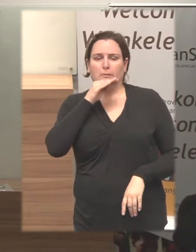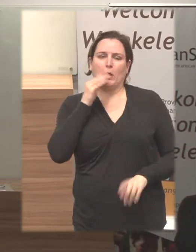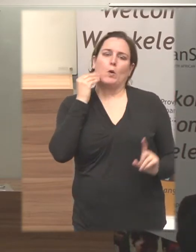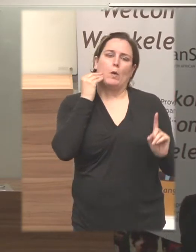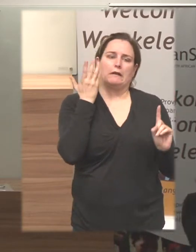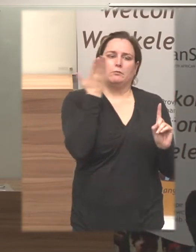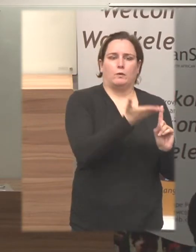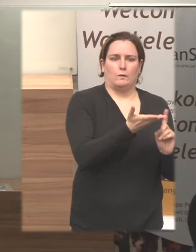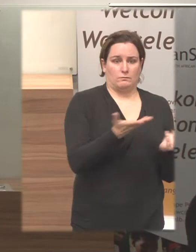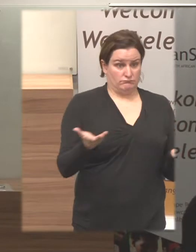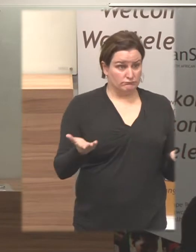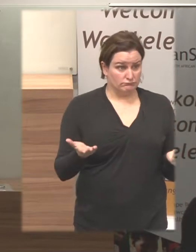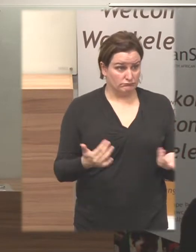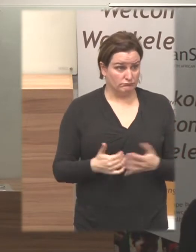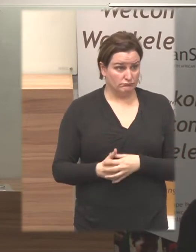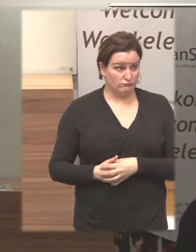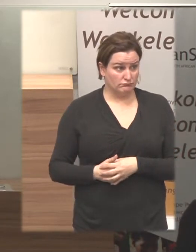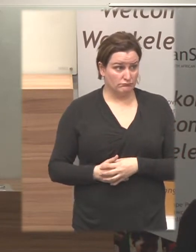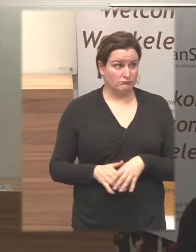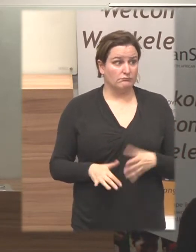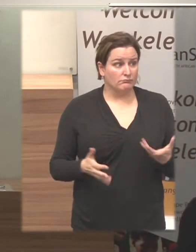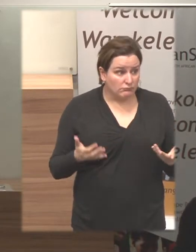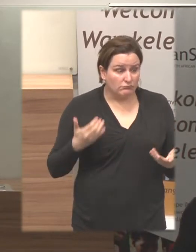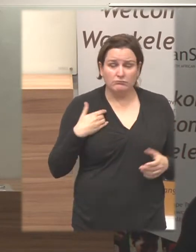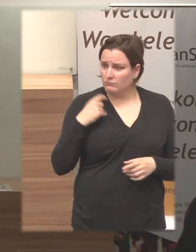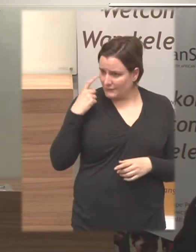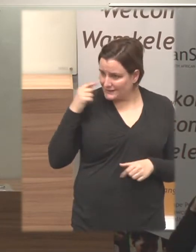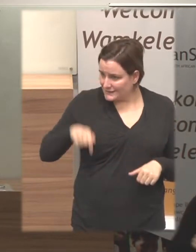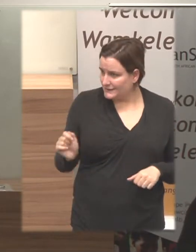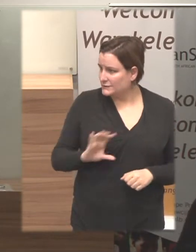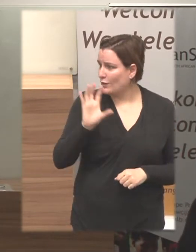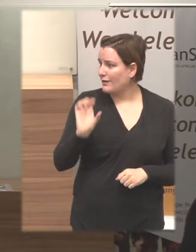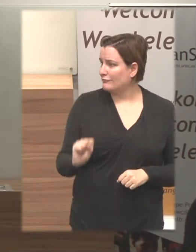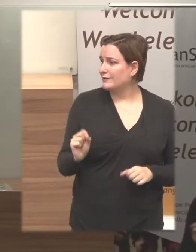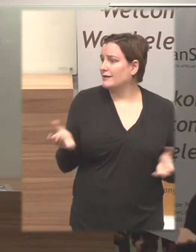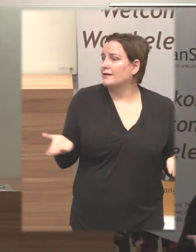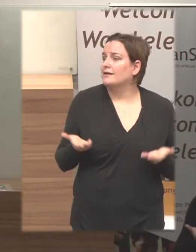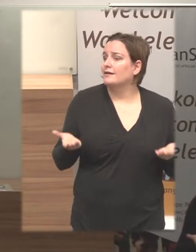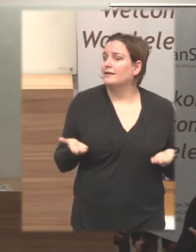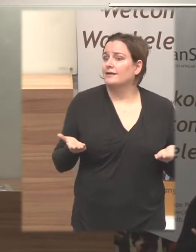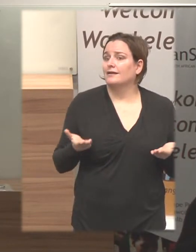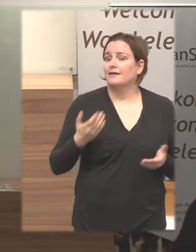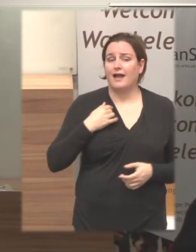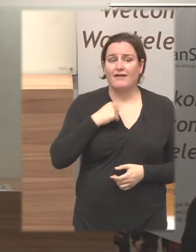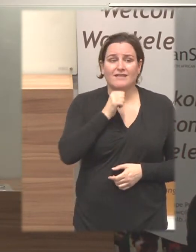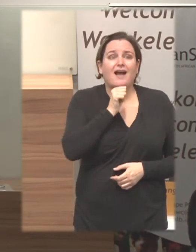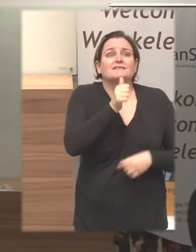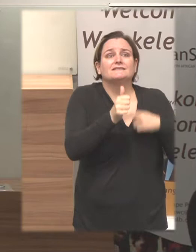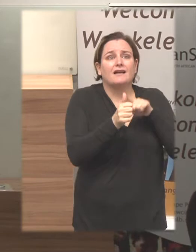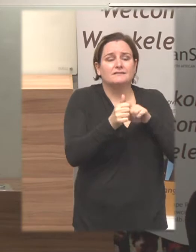language ideologies. And we can see that, for example, in South Africa, in the way that different accents